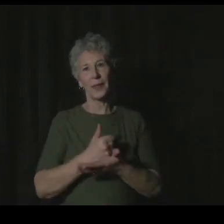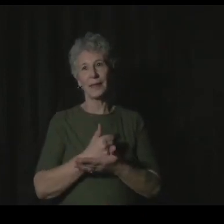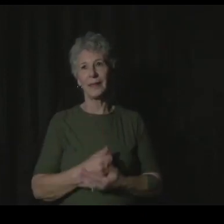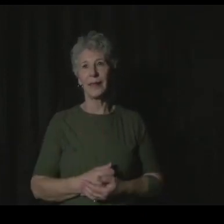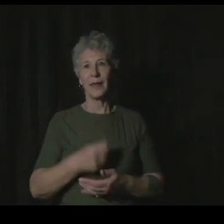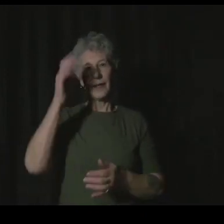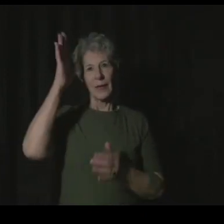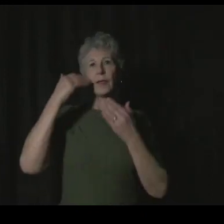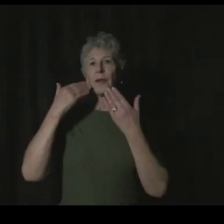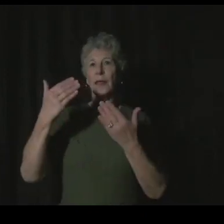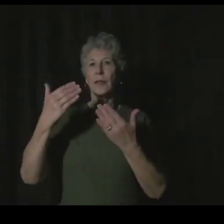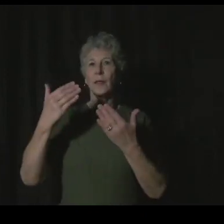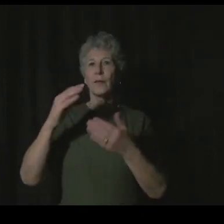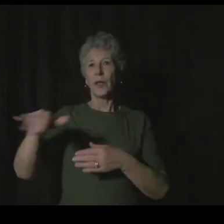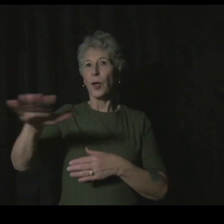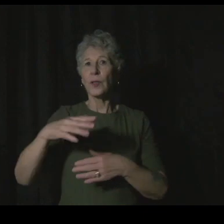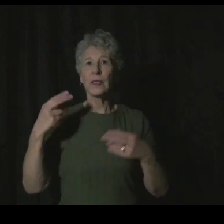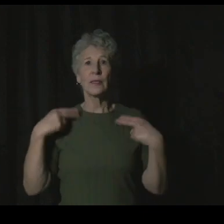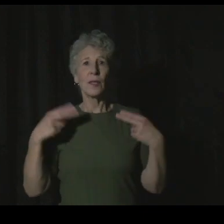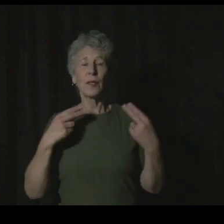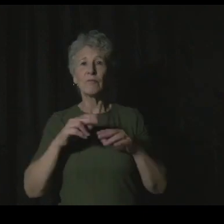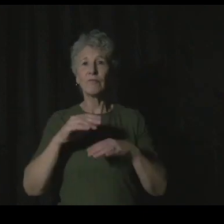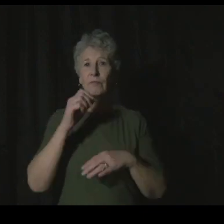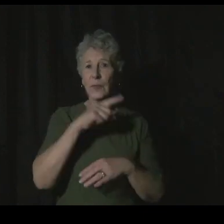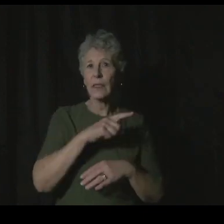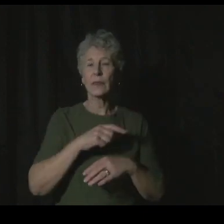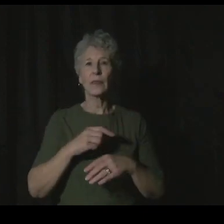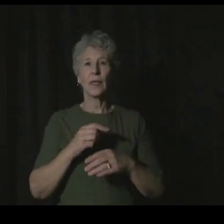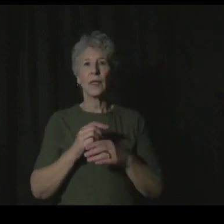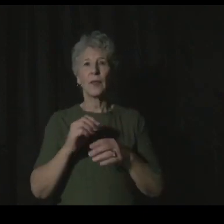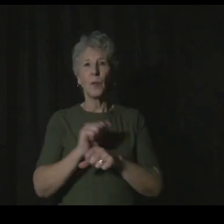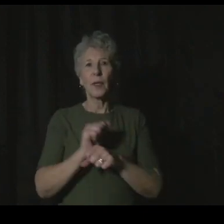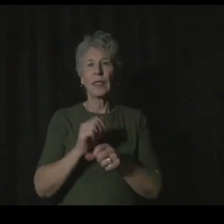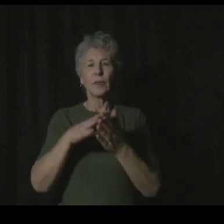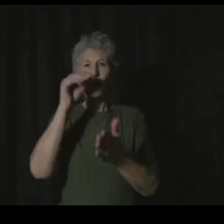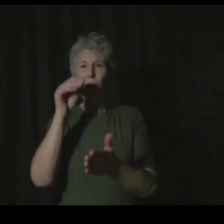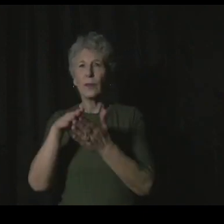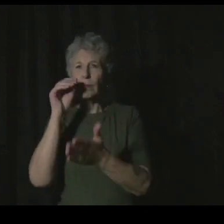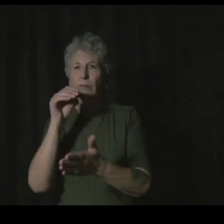Our Father, we thank you for all these young people striving to learn the